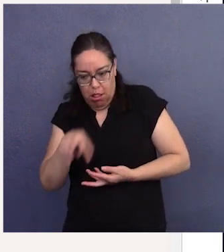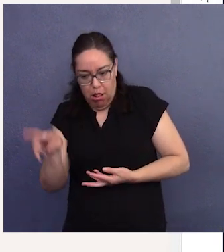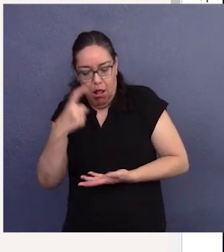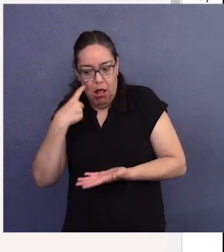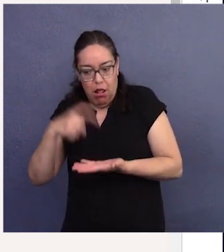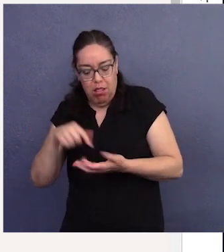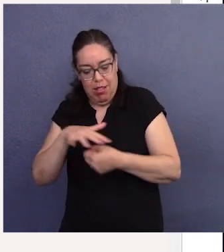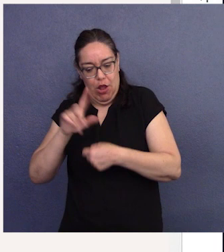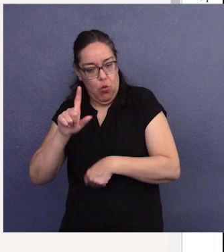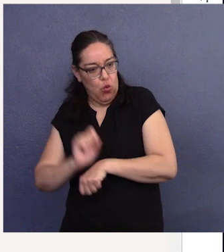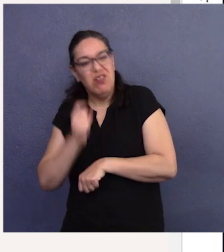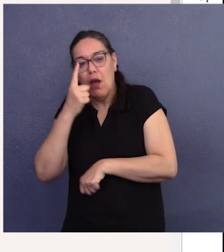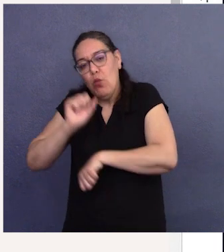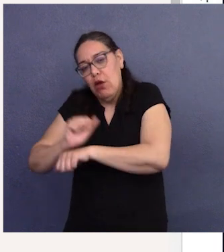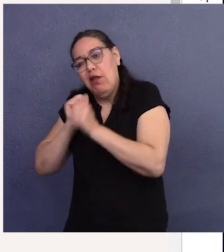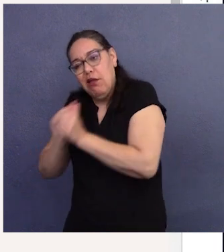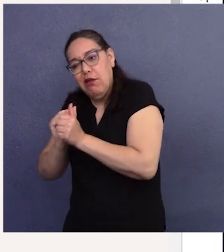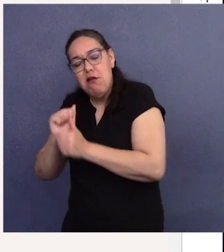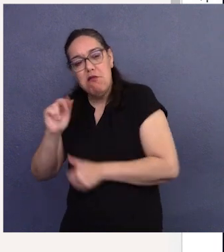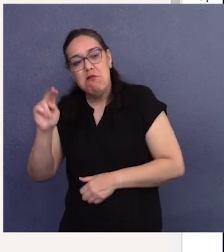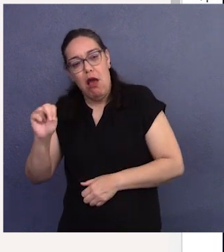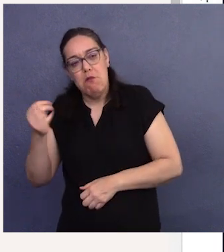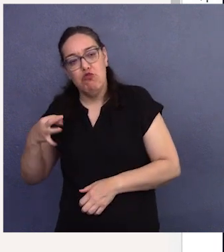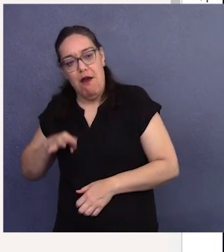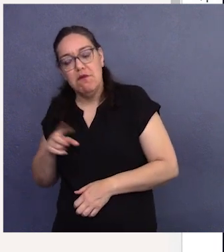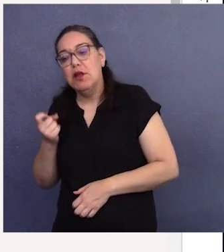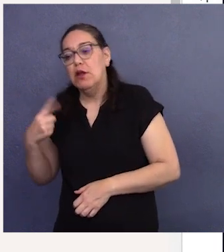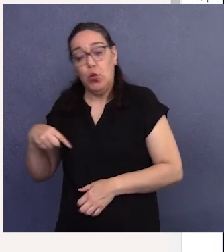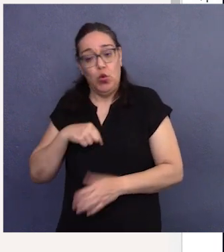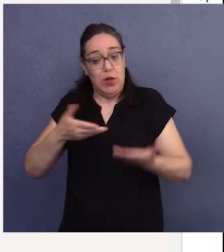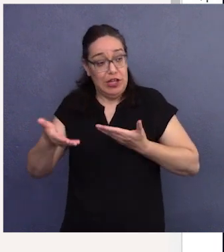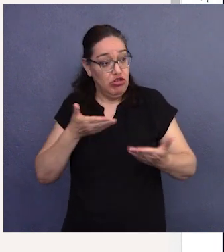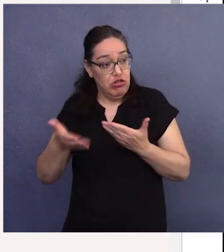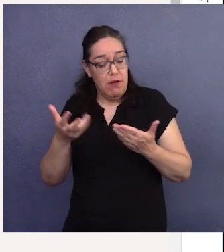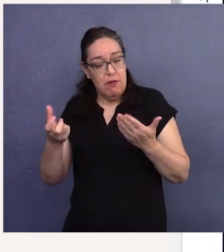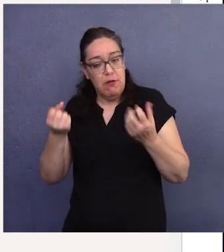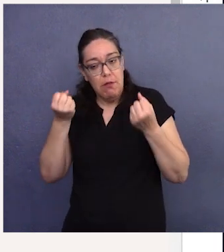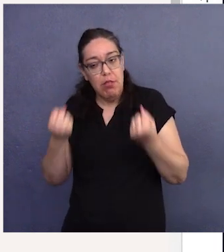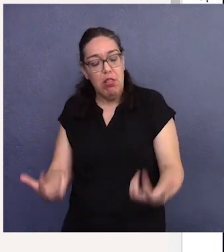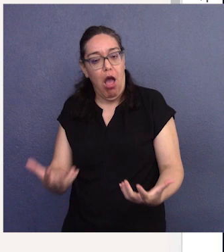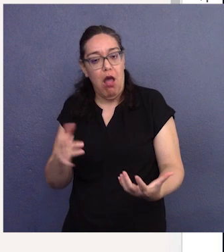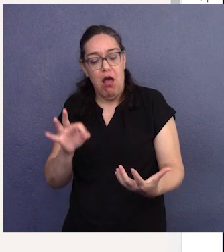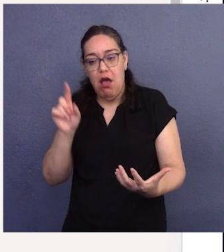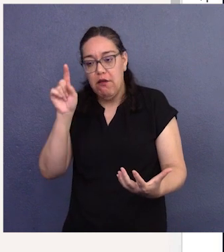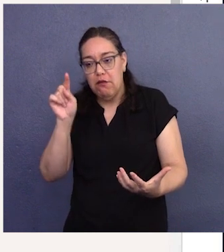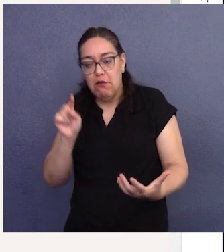where I work with a nonprofit, and we serve a lot of the